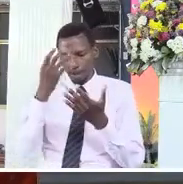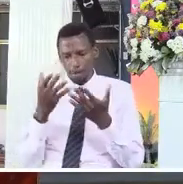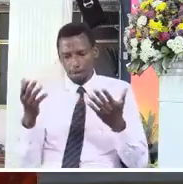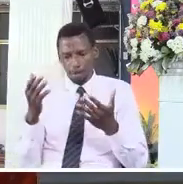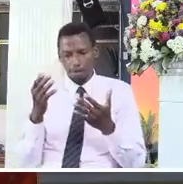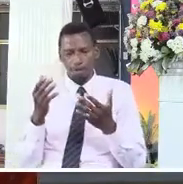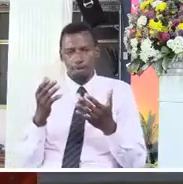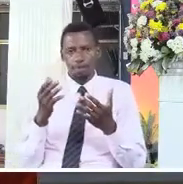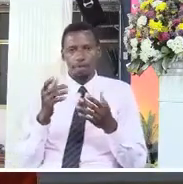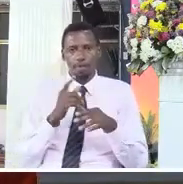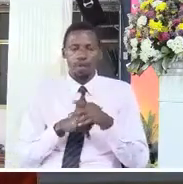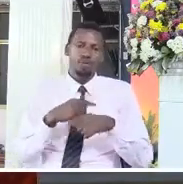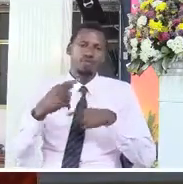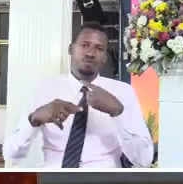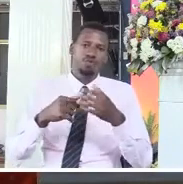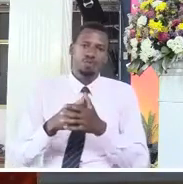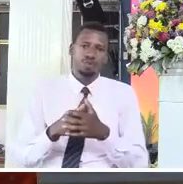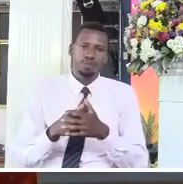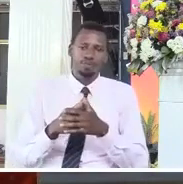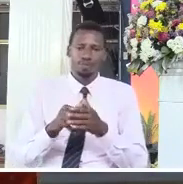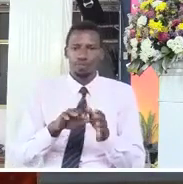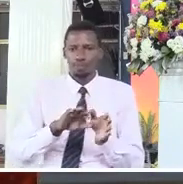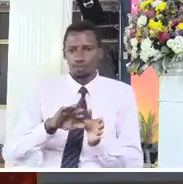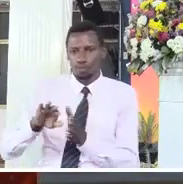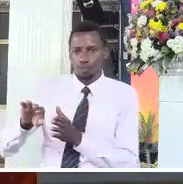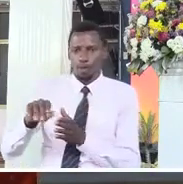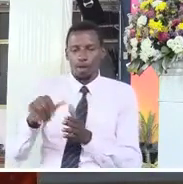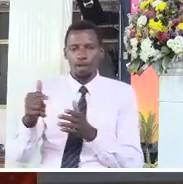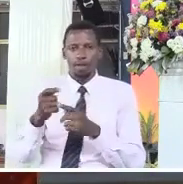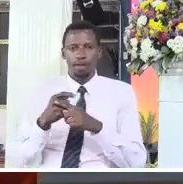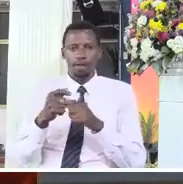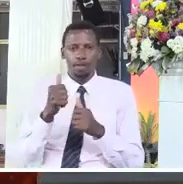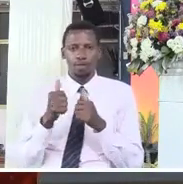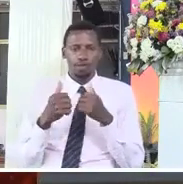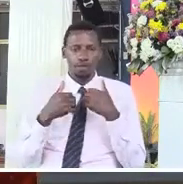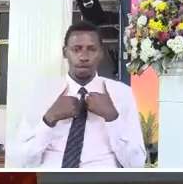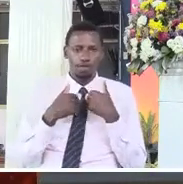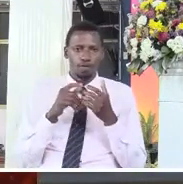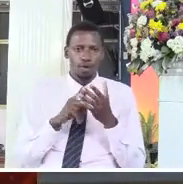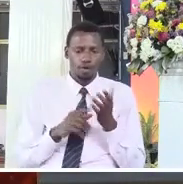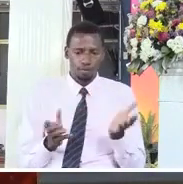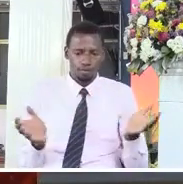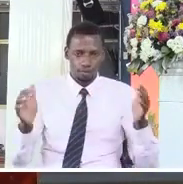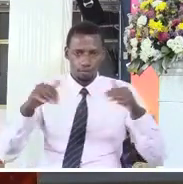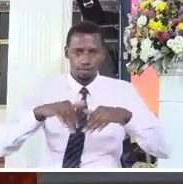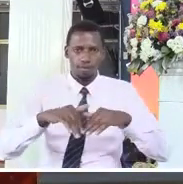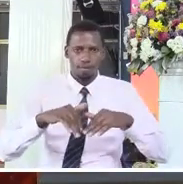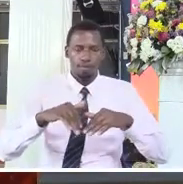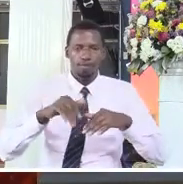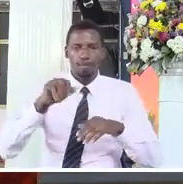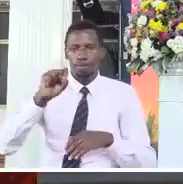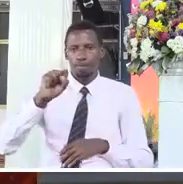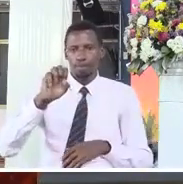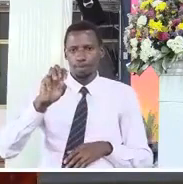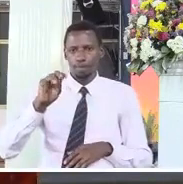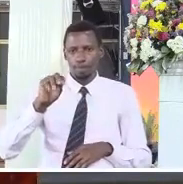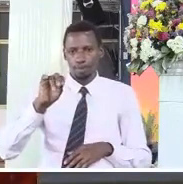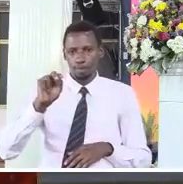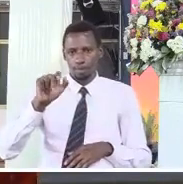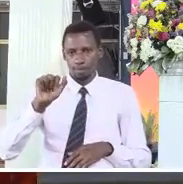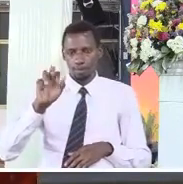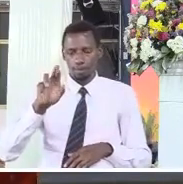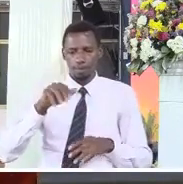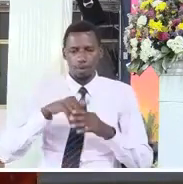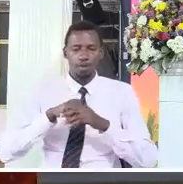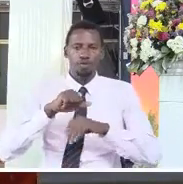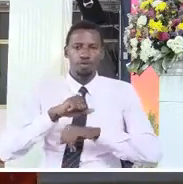And another type of training that we have, we have seminars in school on leadership